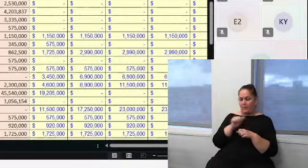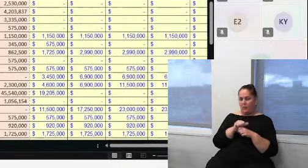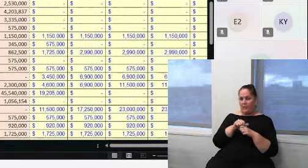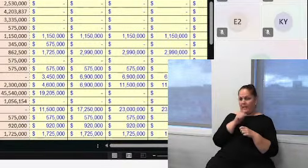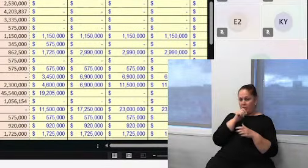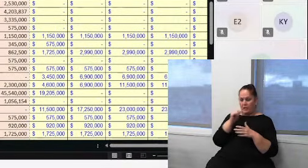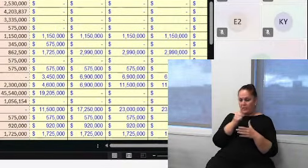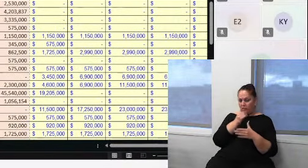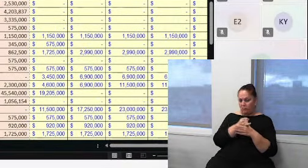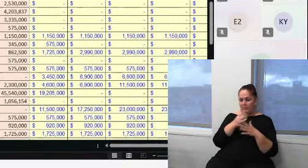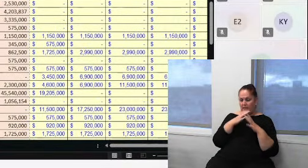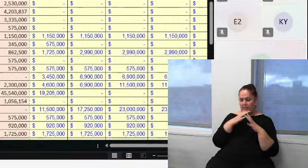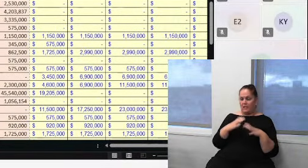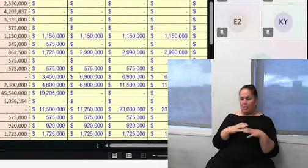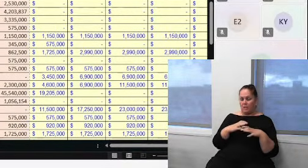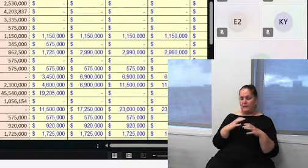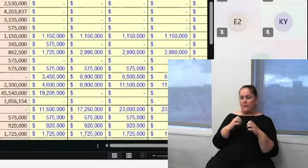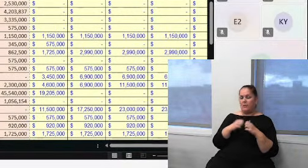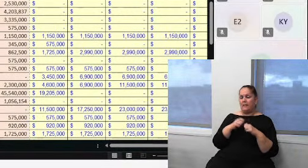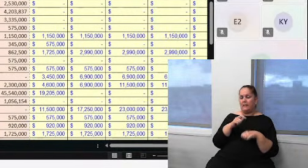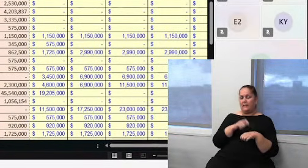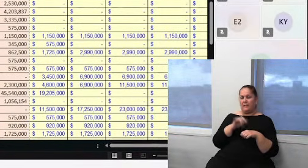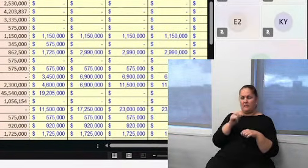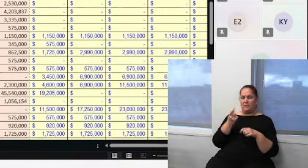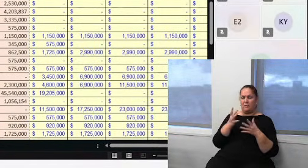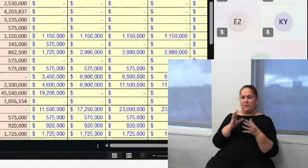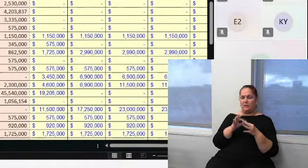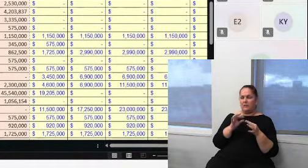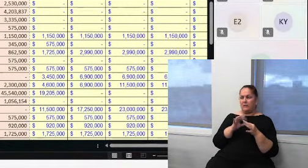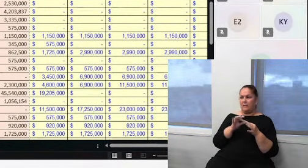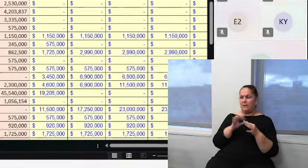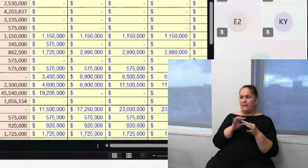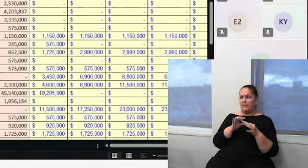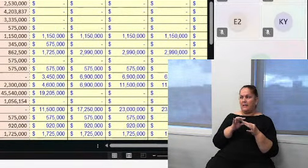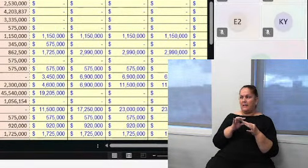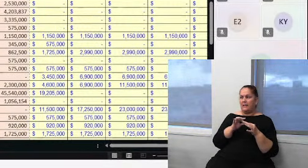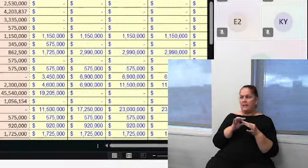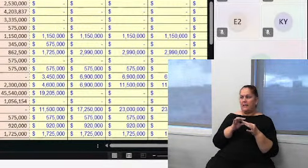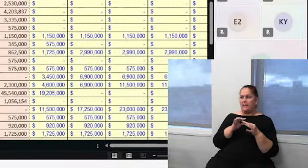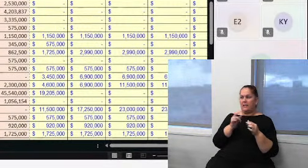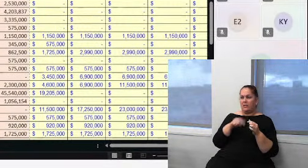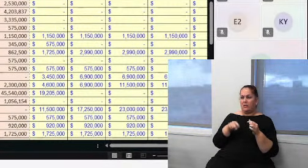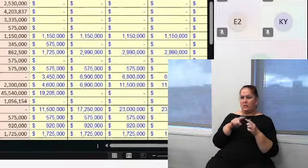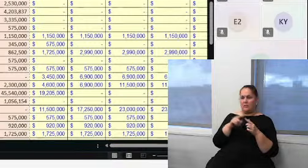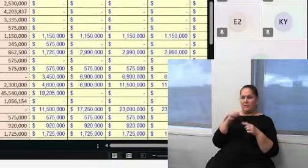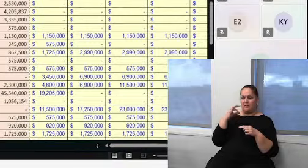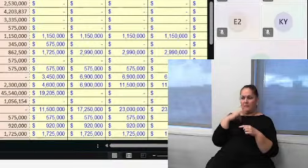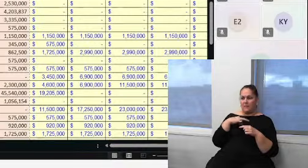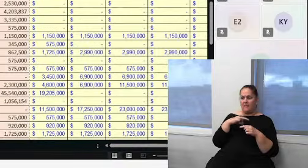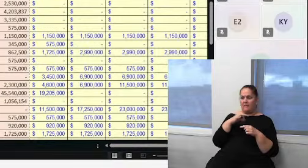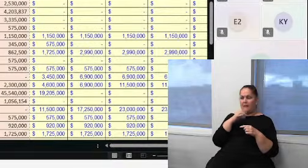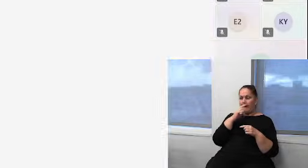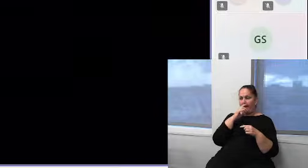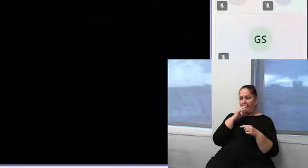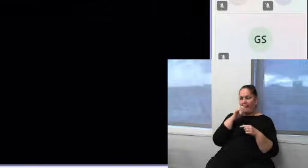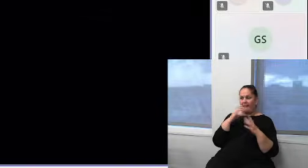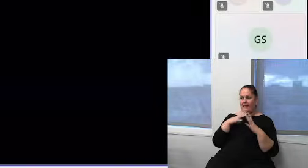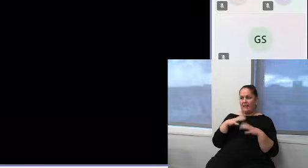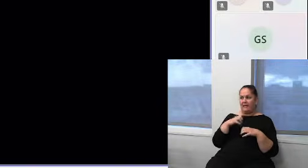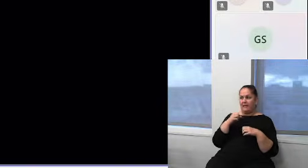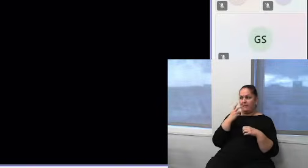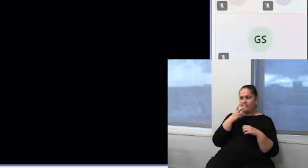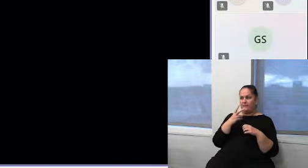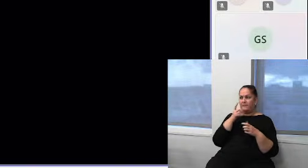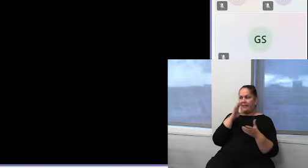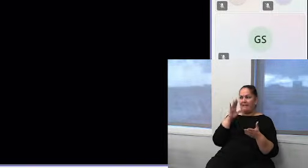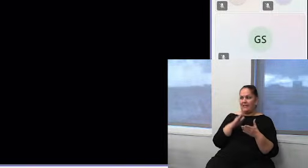plant work and not interrupt the customer with the PI, which is what I just mentioned at the distribution level. Those are the benefits that the customer